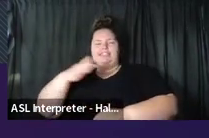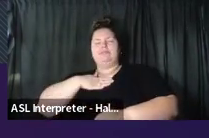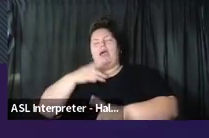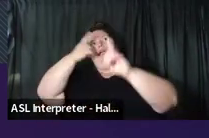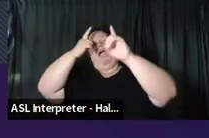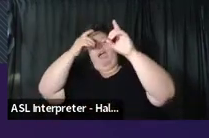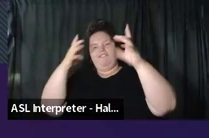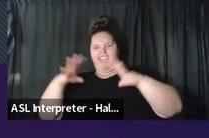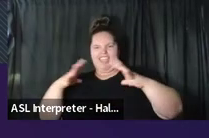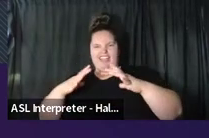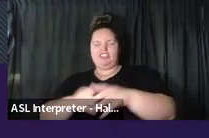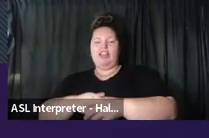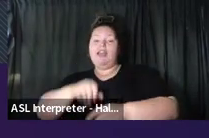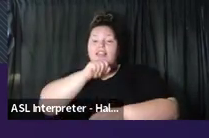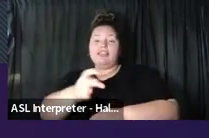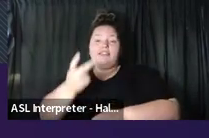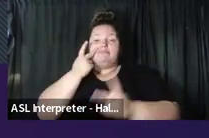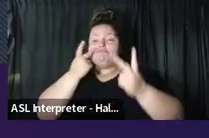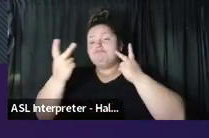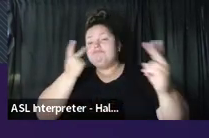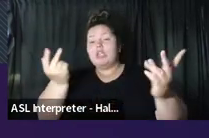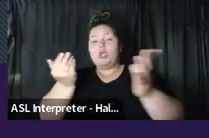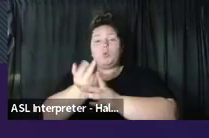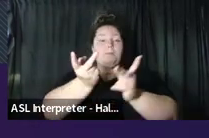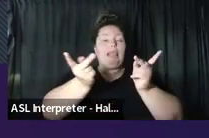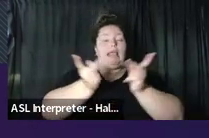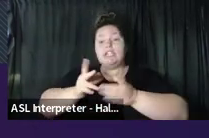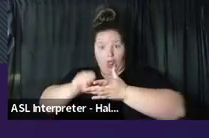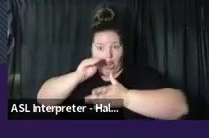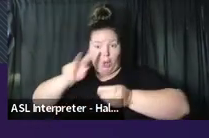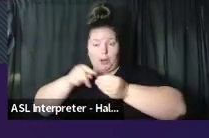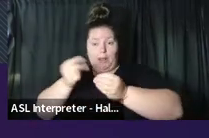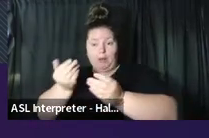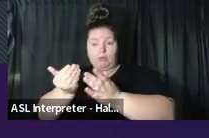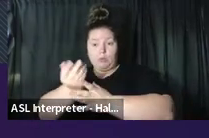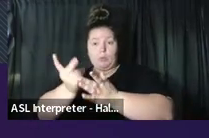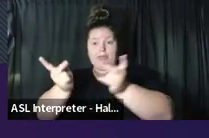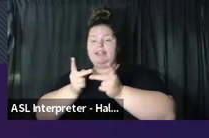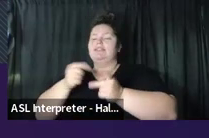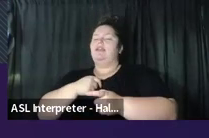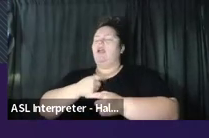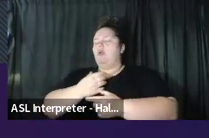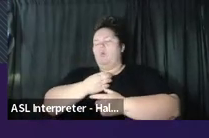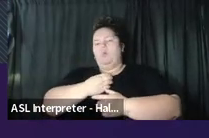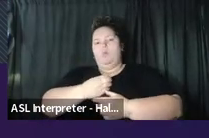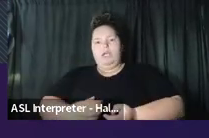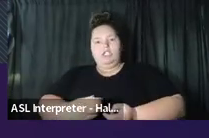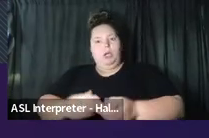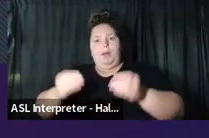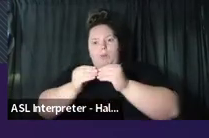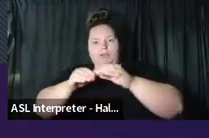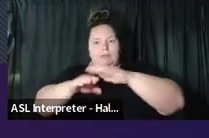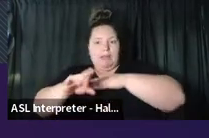I love seeing new places and learning about new places. And I just wish that there was more accessibility for me to do so.